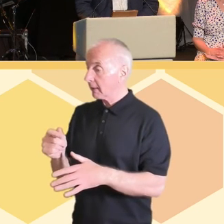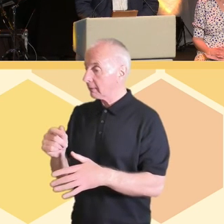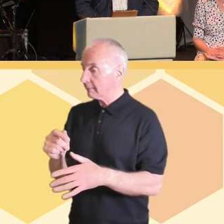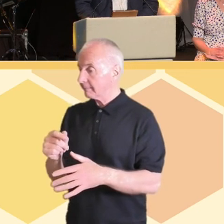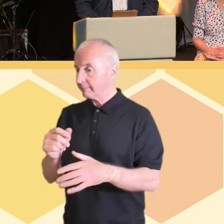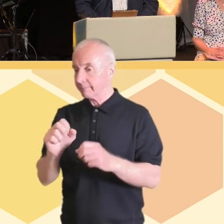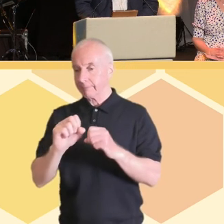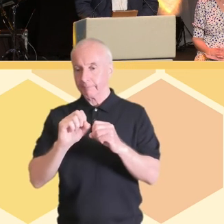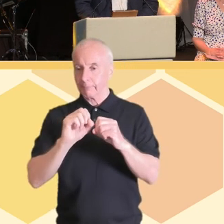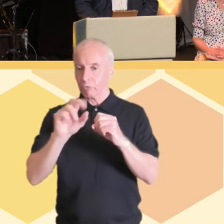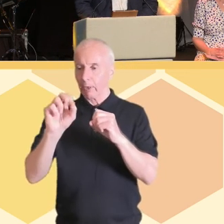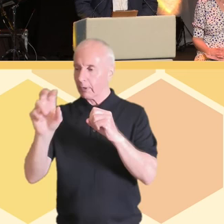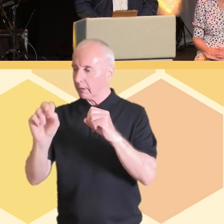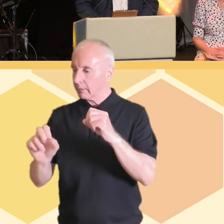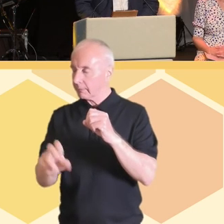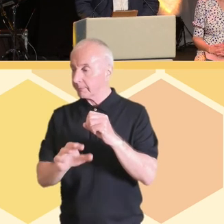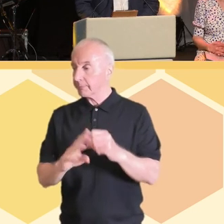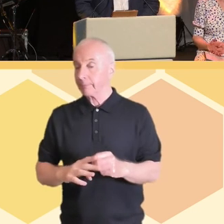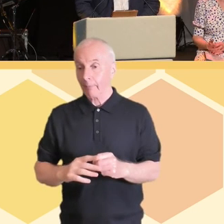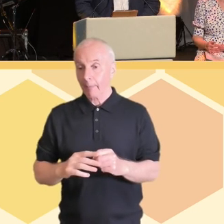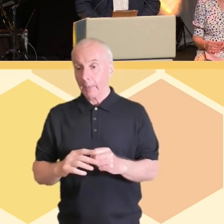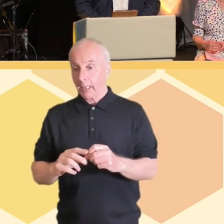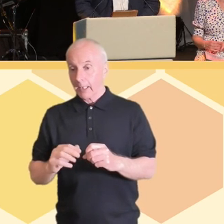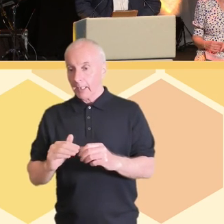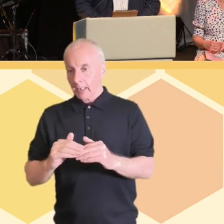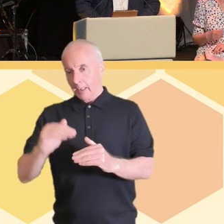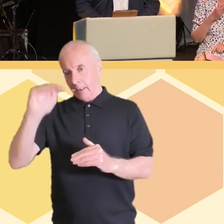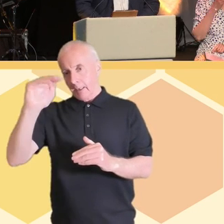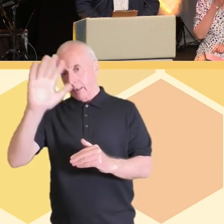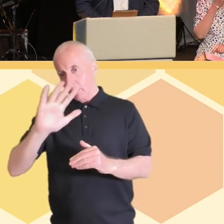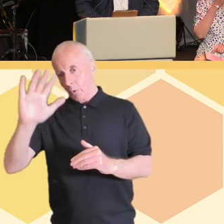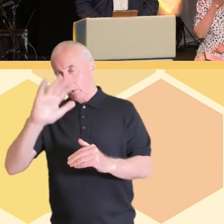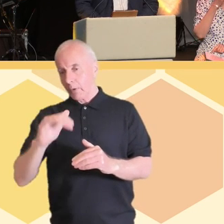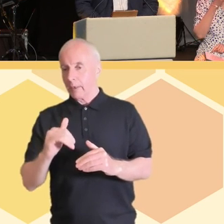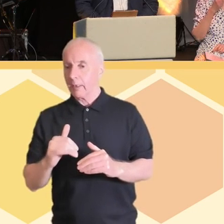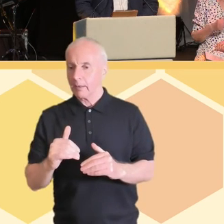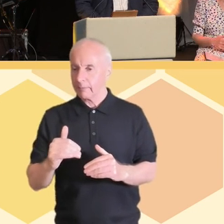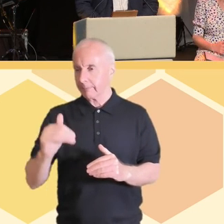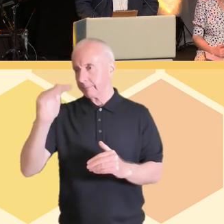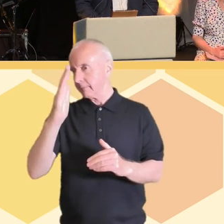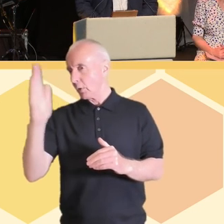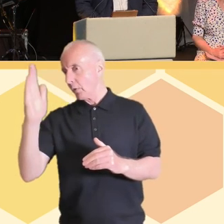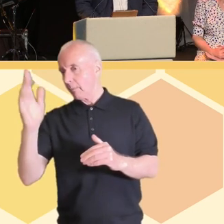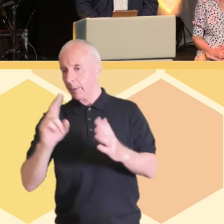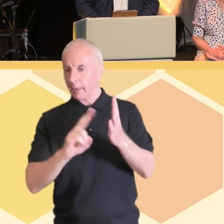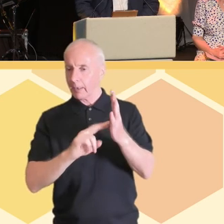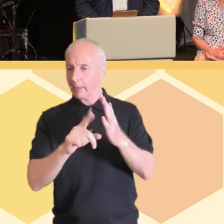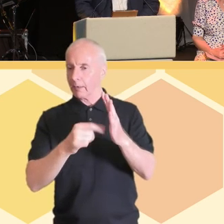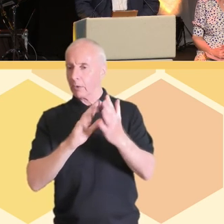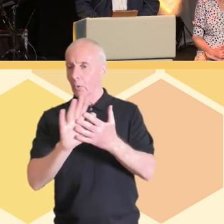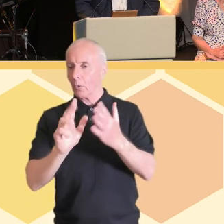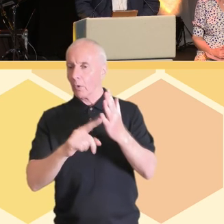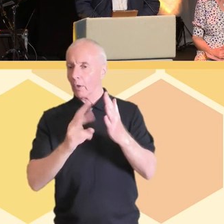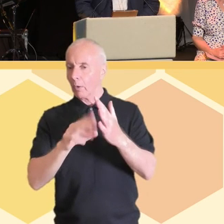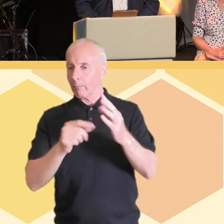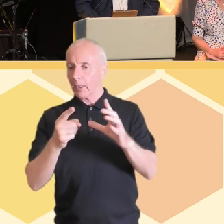travelling. The furthest north I've been to is Stocksfield in Northumbria, the furthest south,